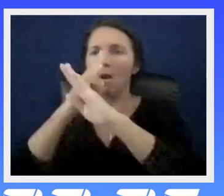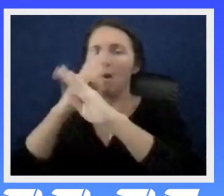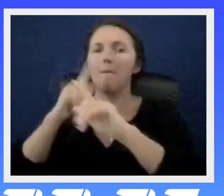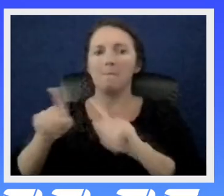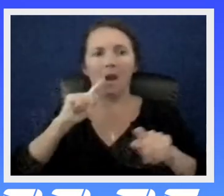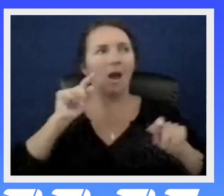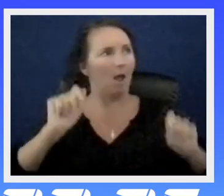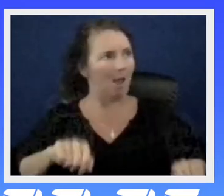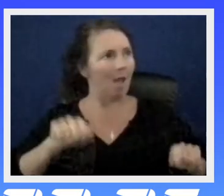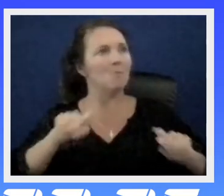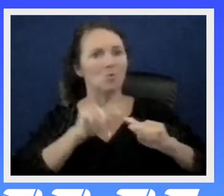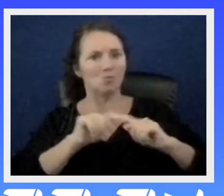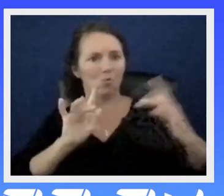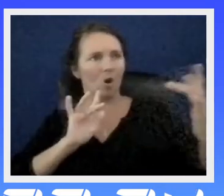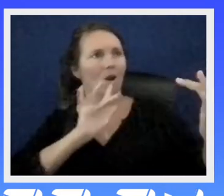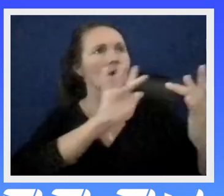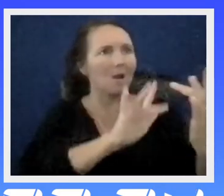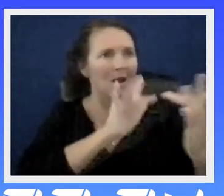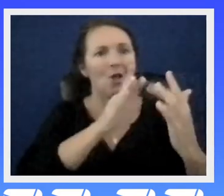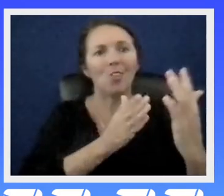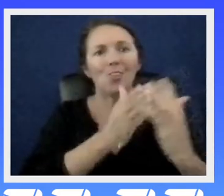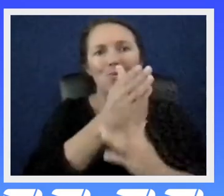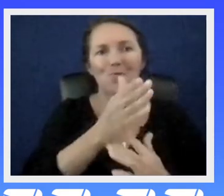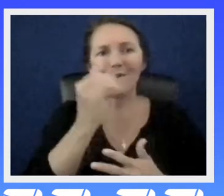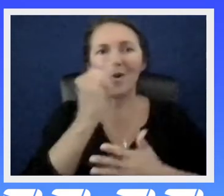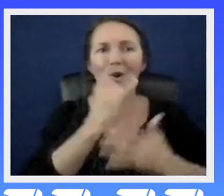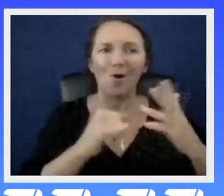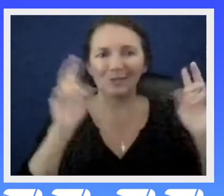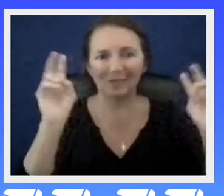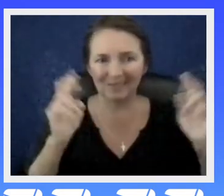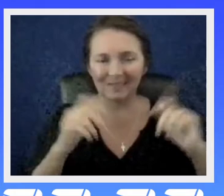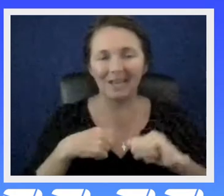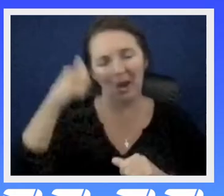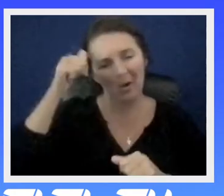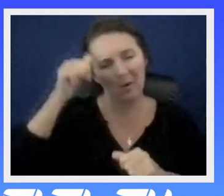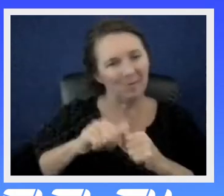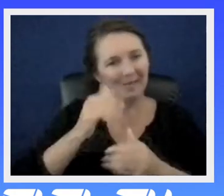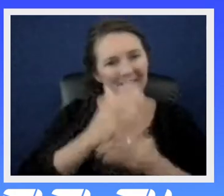that through the arts. I remember finding the scores of some of my mom's